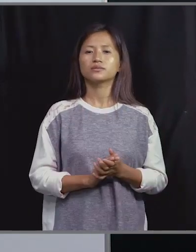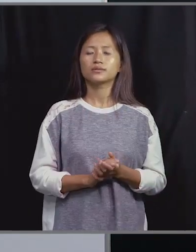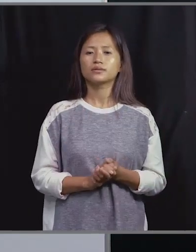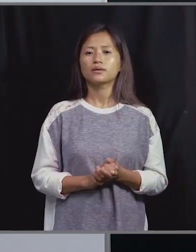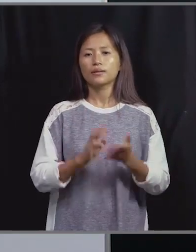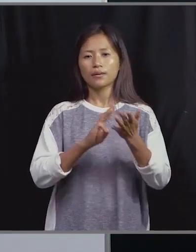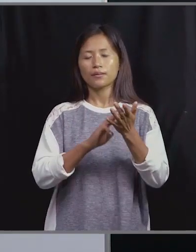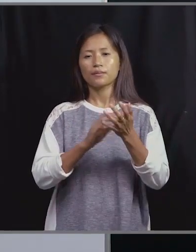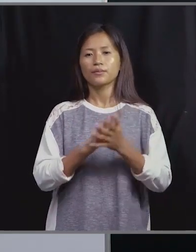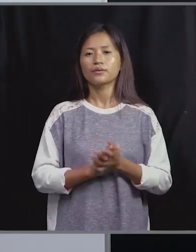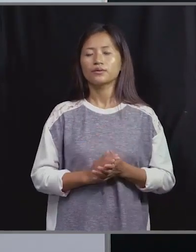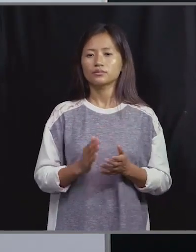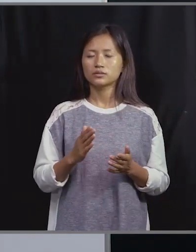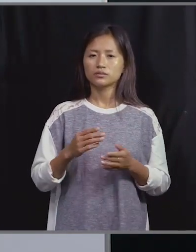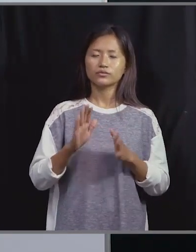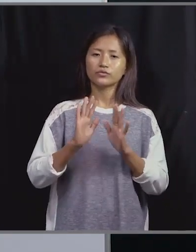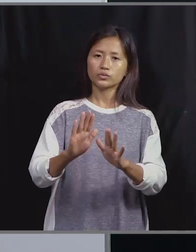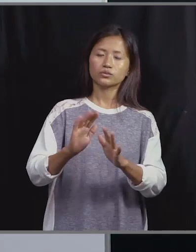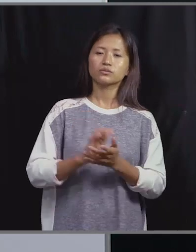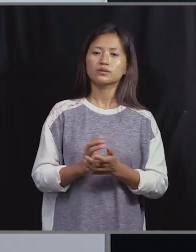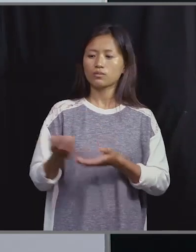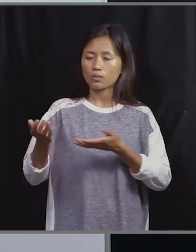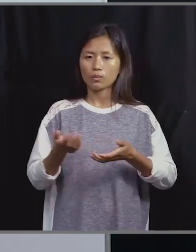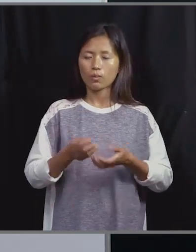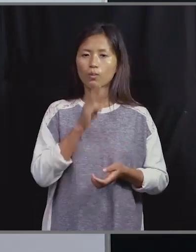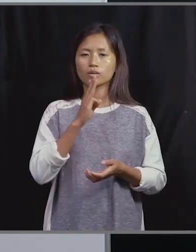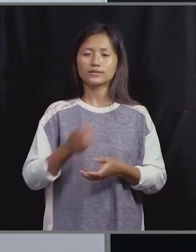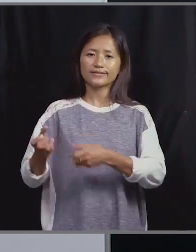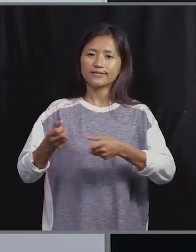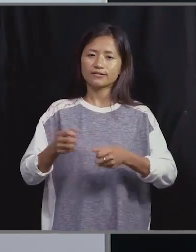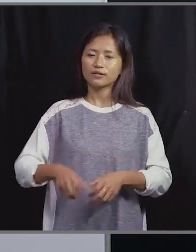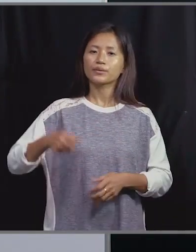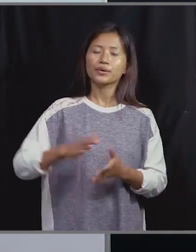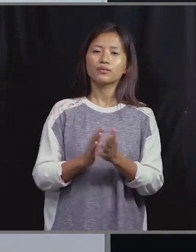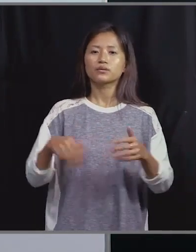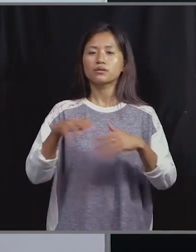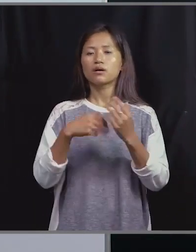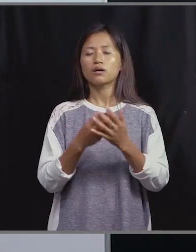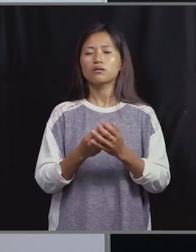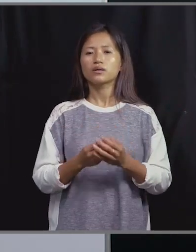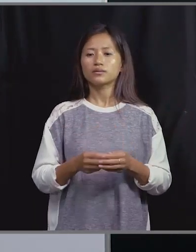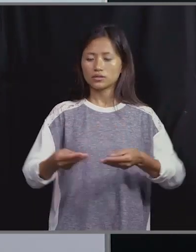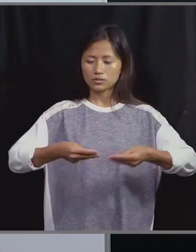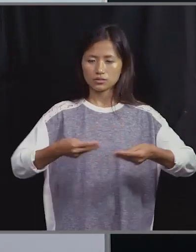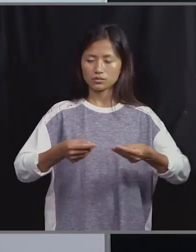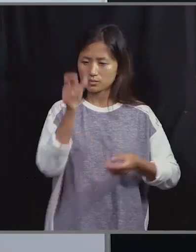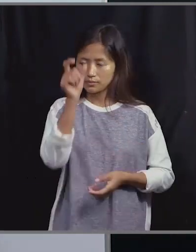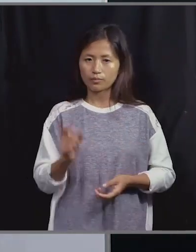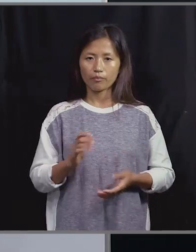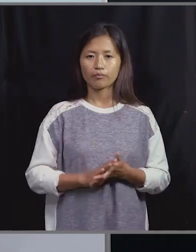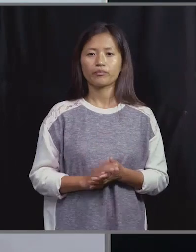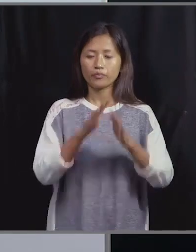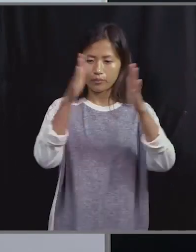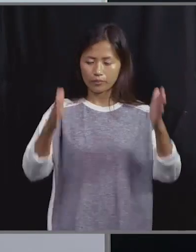to serve them as a water carrier, a barber, a household servant, a shopkeeper, and then they refused